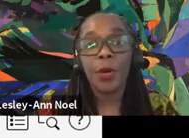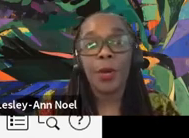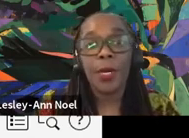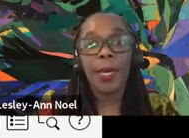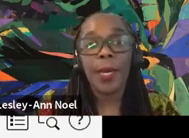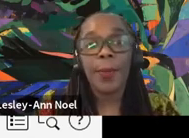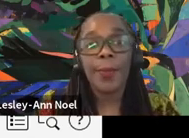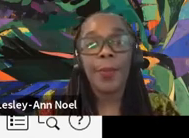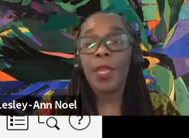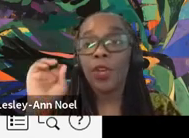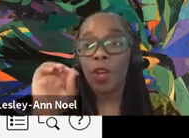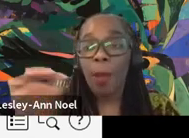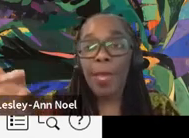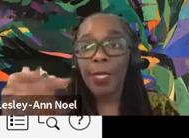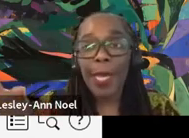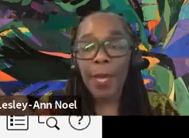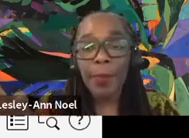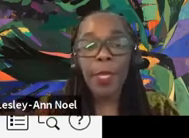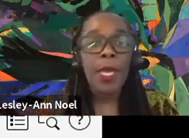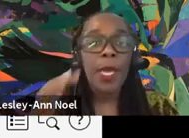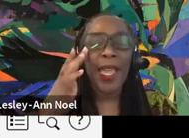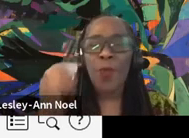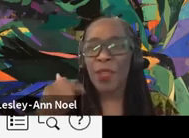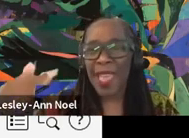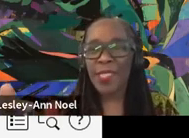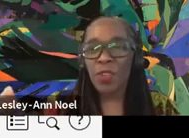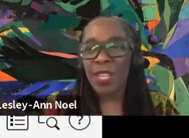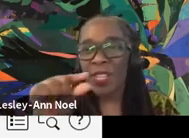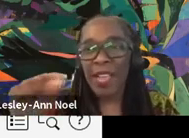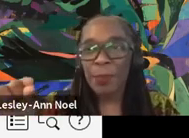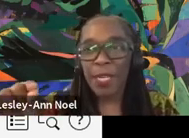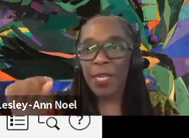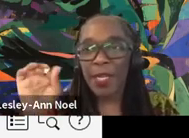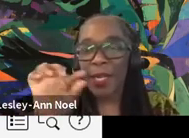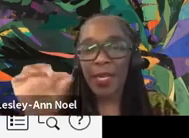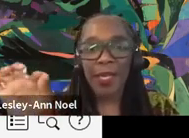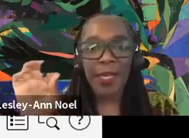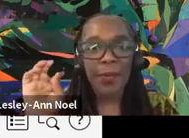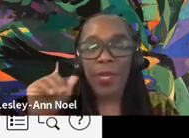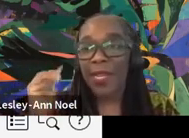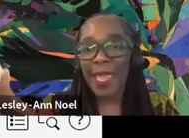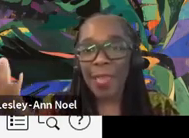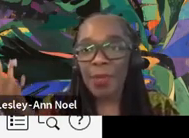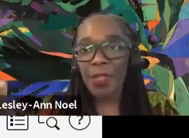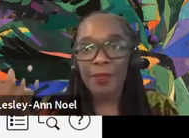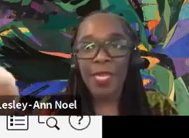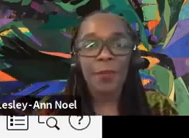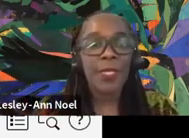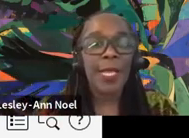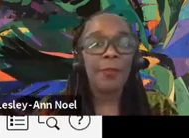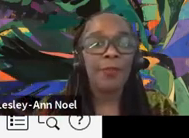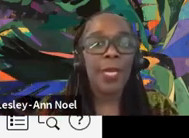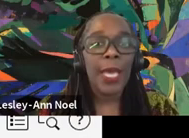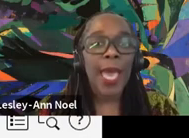and your comment will come up. When you enter mural, you'll have to put in a name. You'll have to